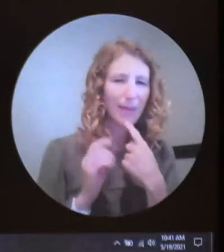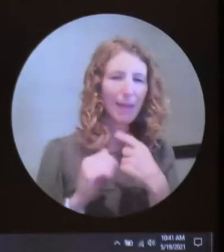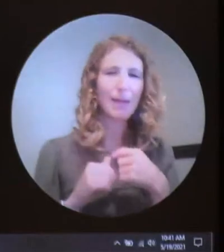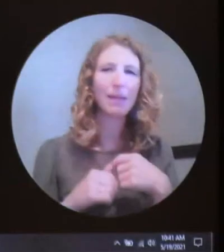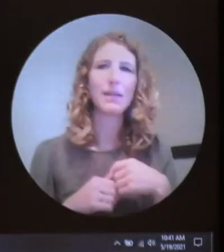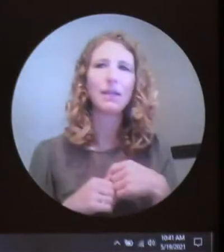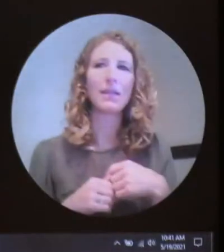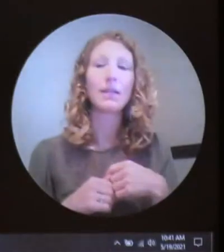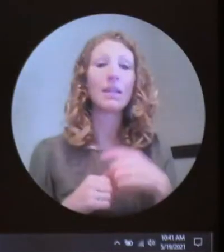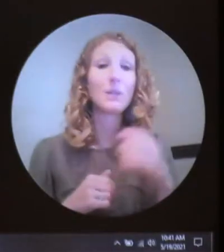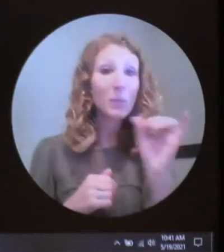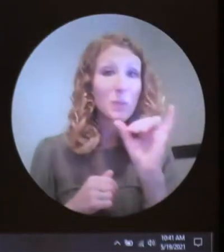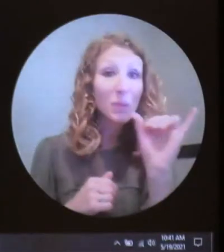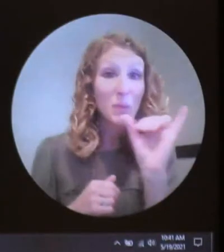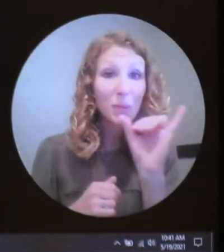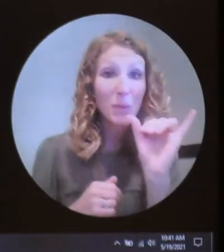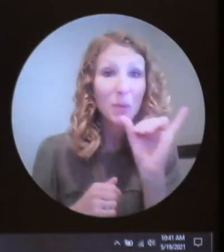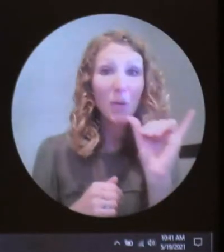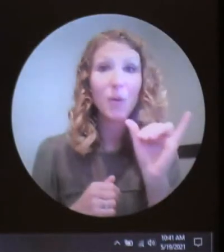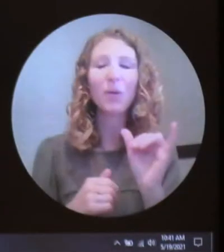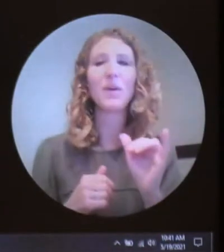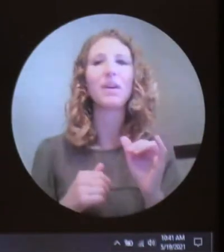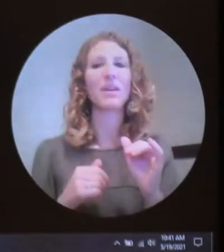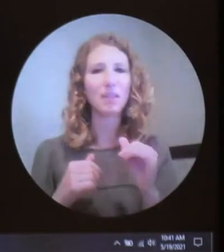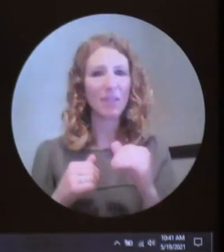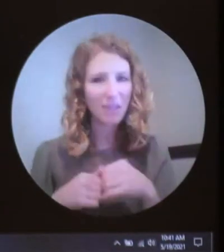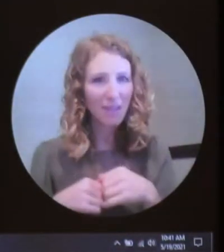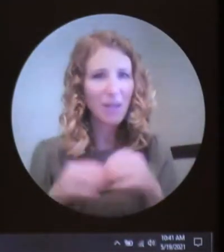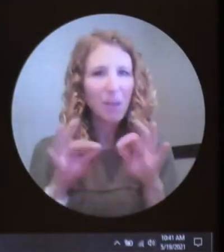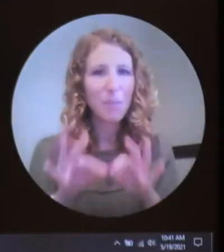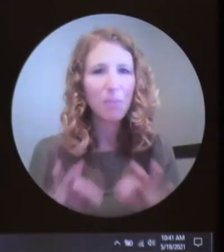Additionally, it is about the attitude that you